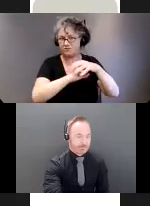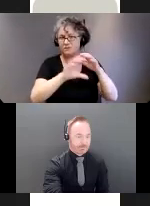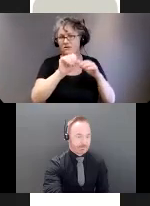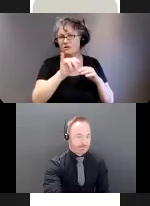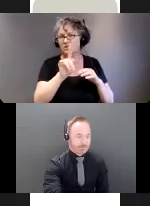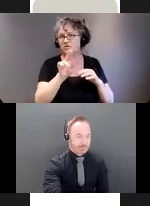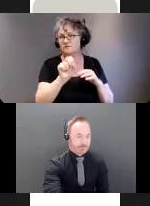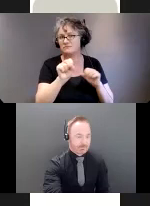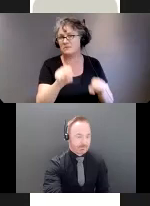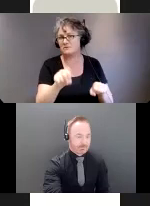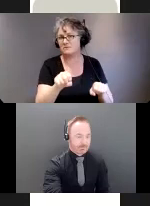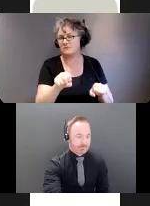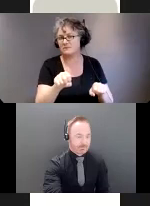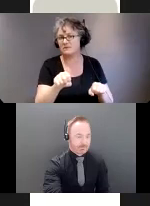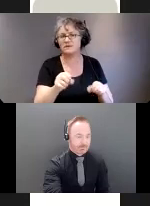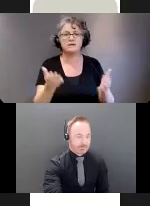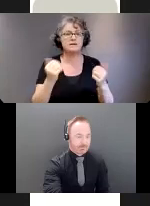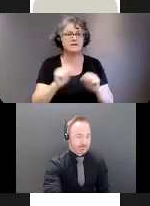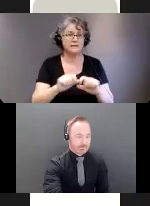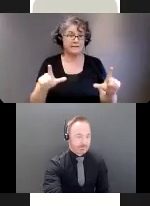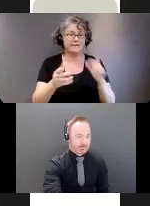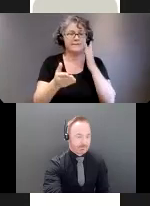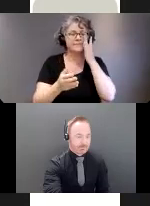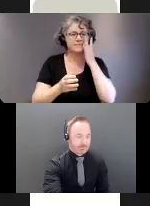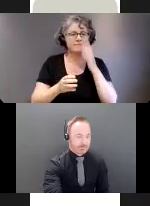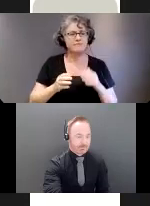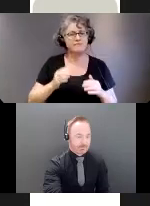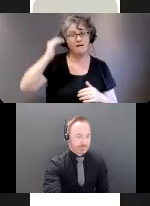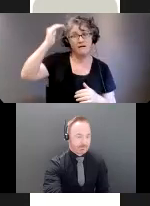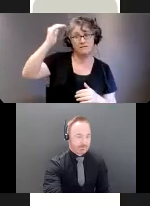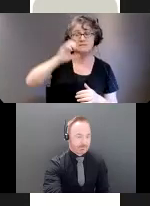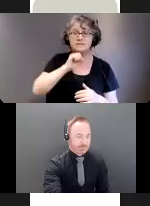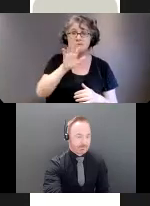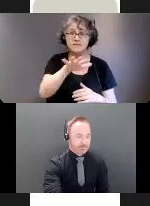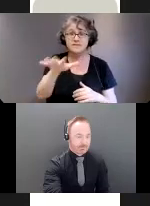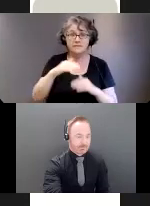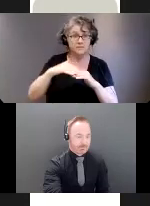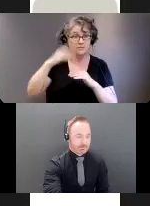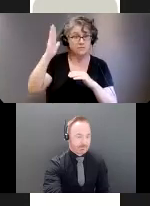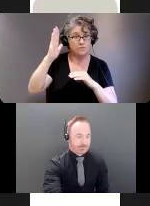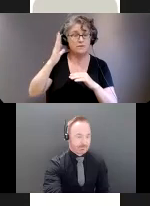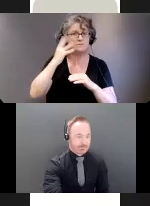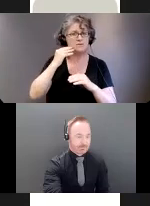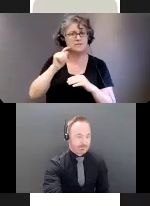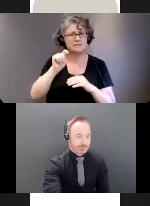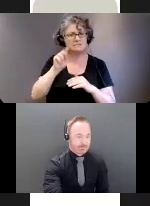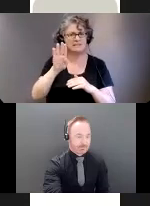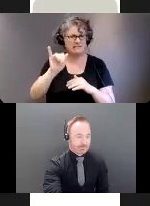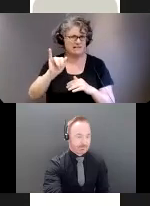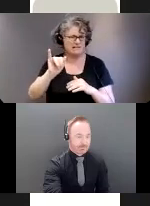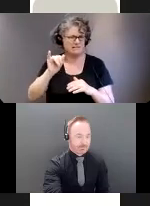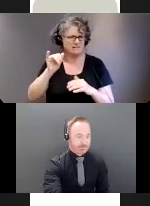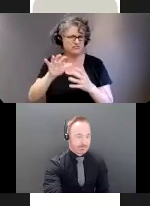next slide. Adults over 55 who've experienced a traumatic brain injury have